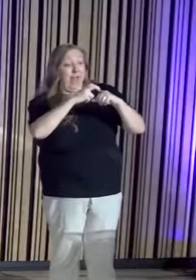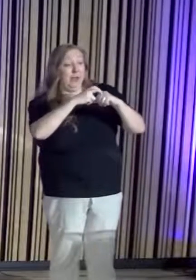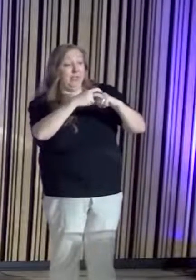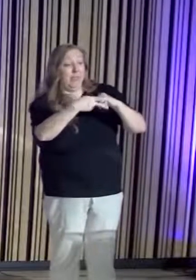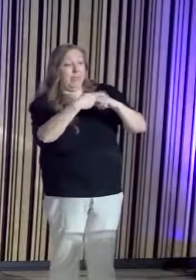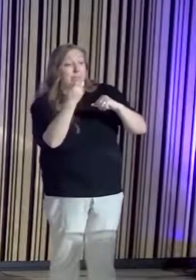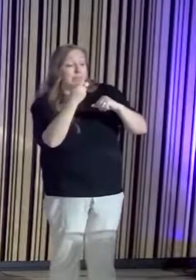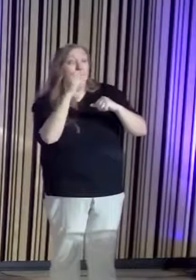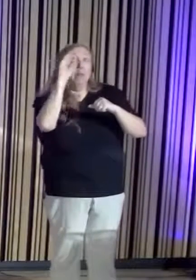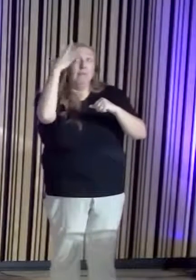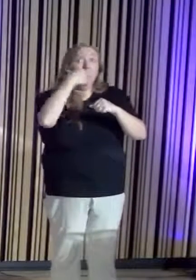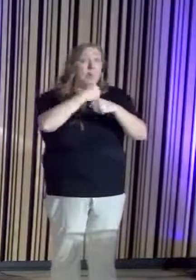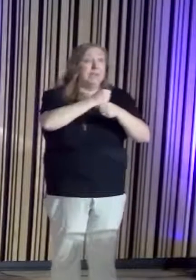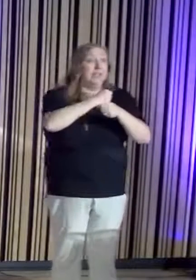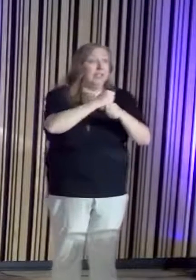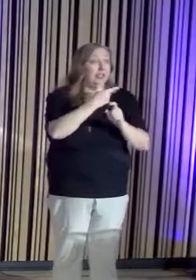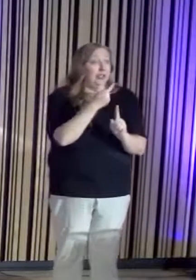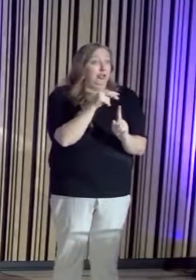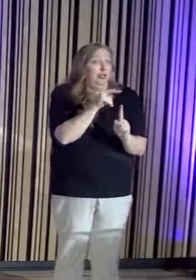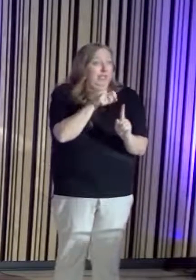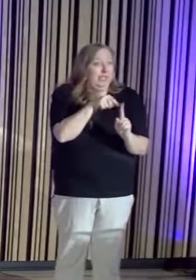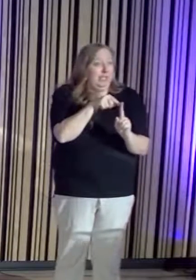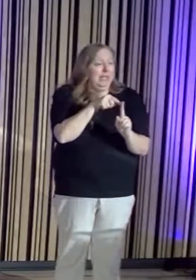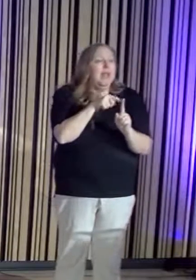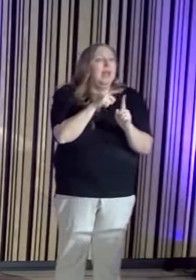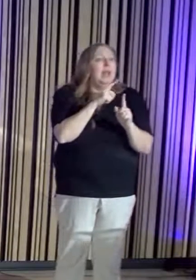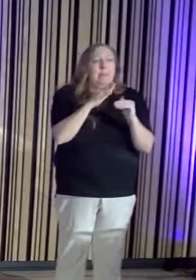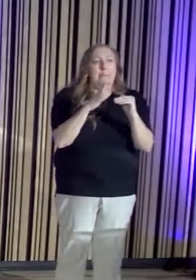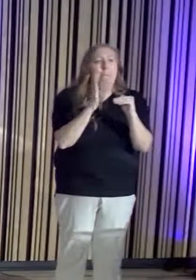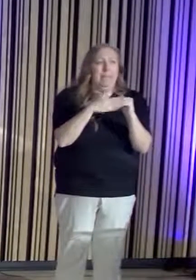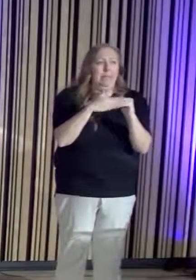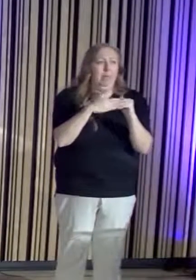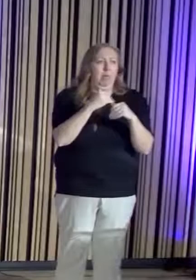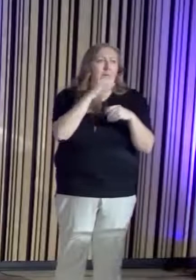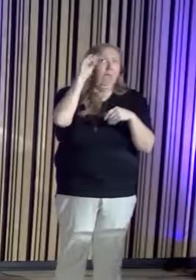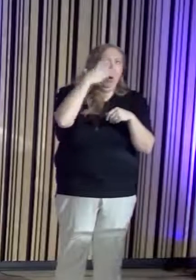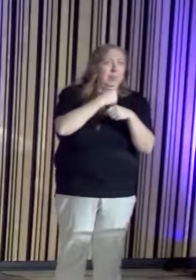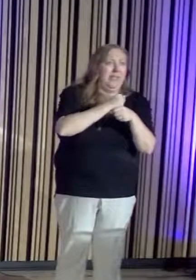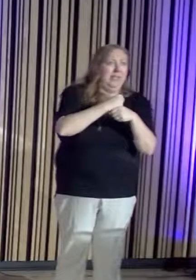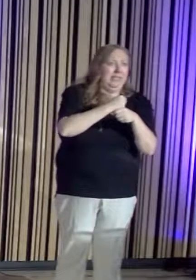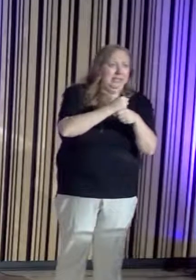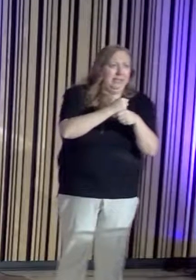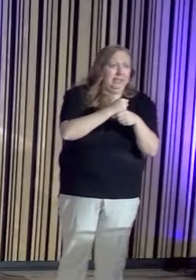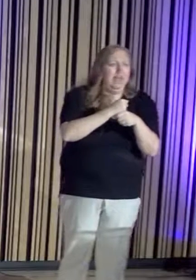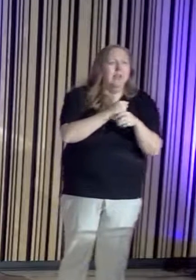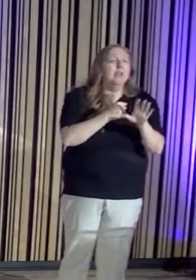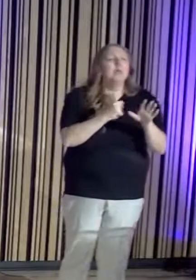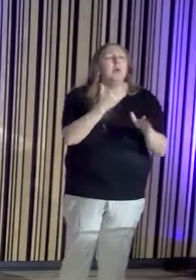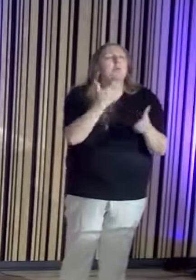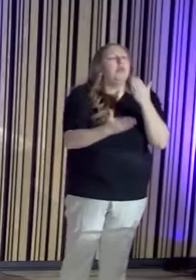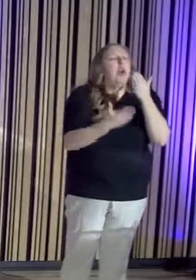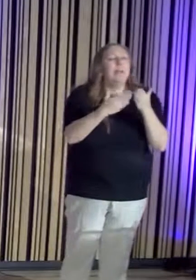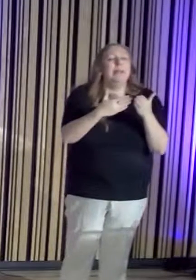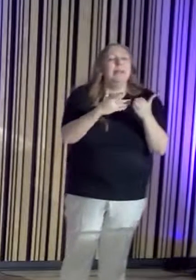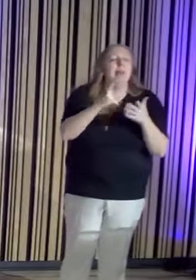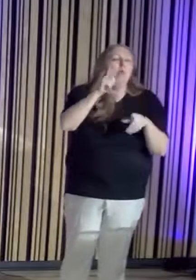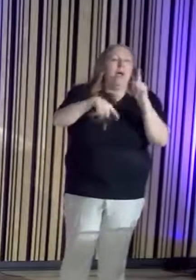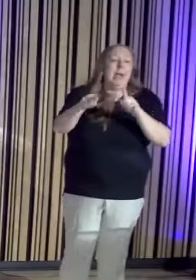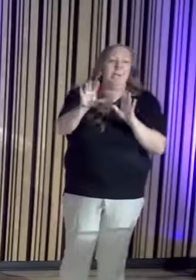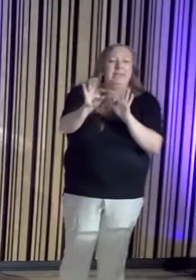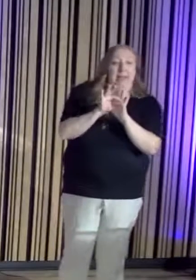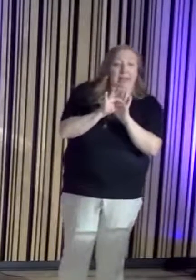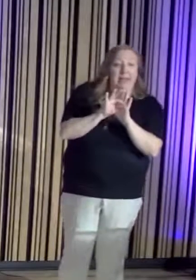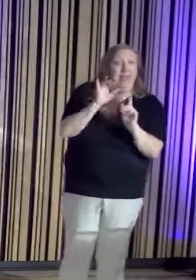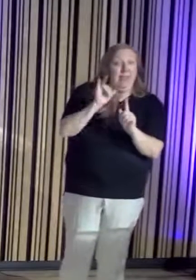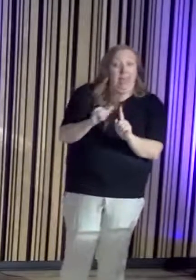many proteins in photosystem, right? And they have one. Yeah. So they probably are randomly sampling the sequence space, and that one